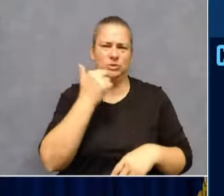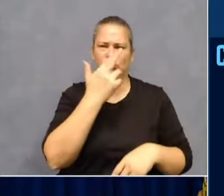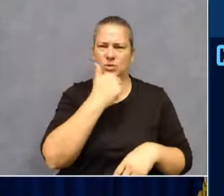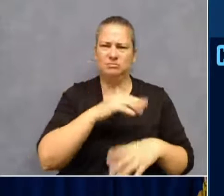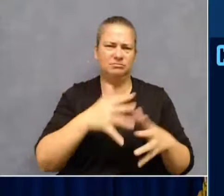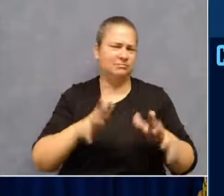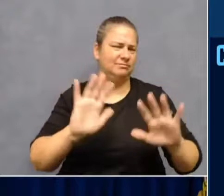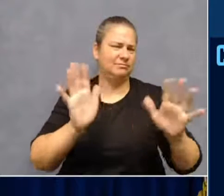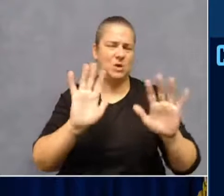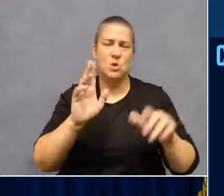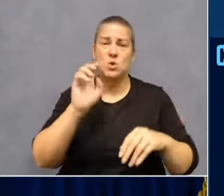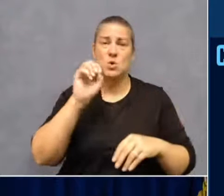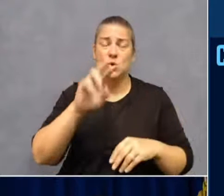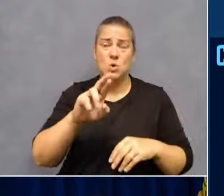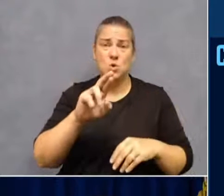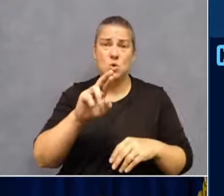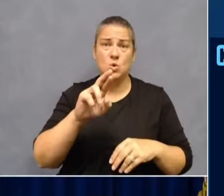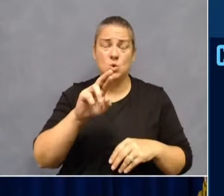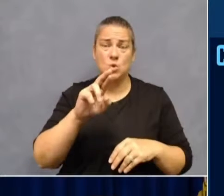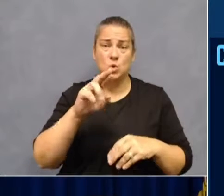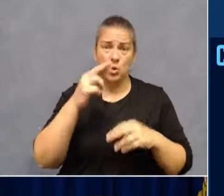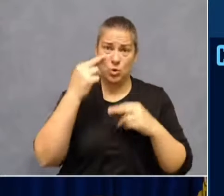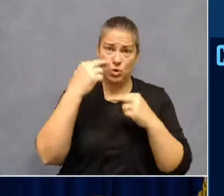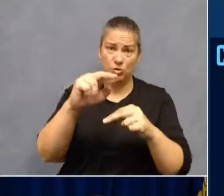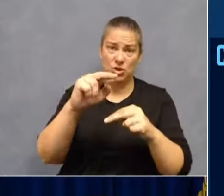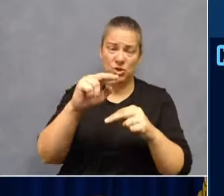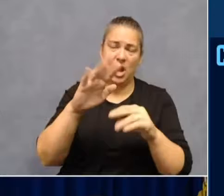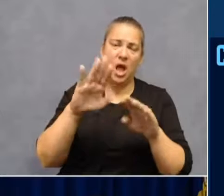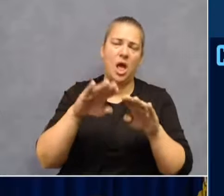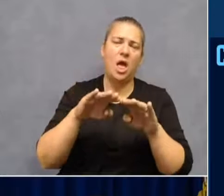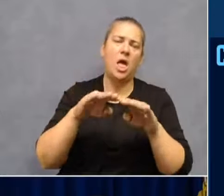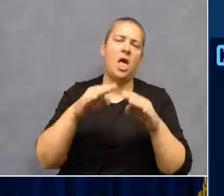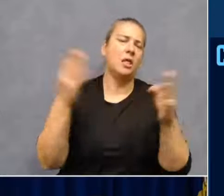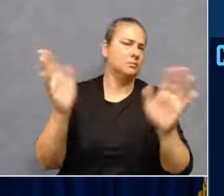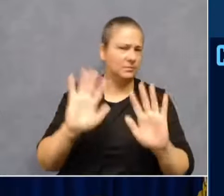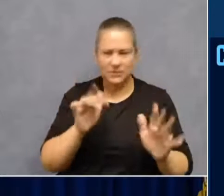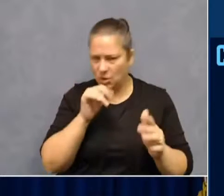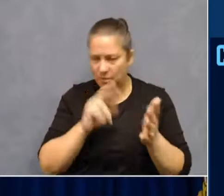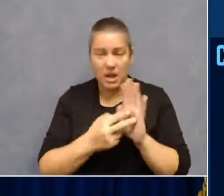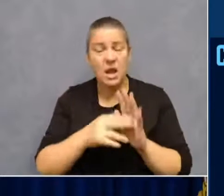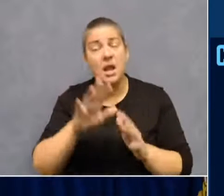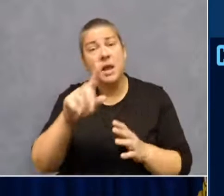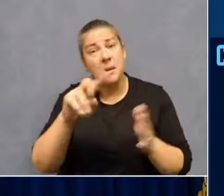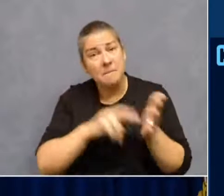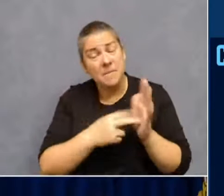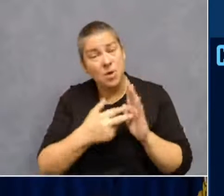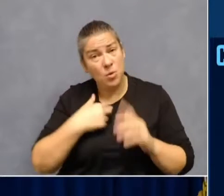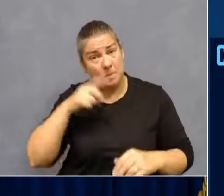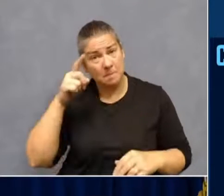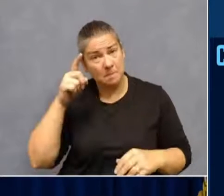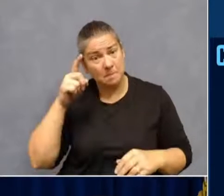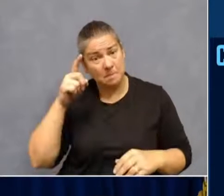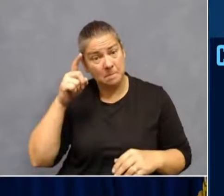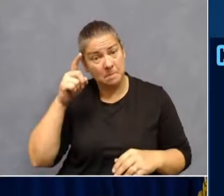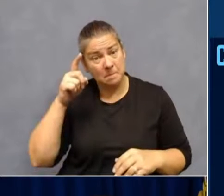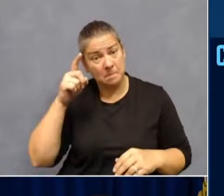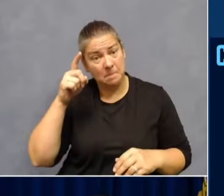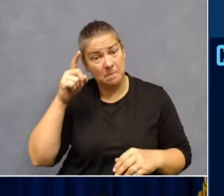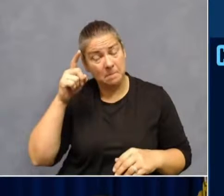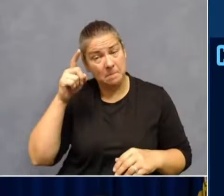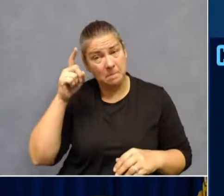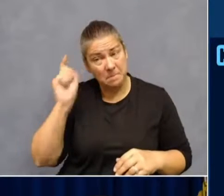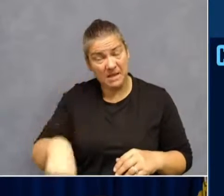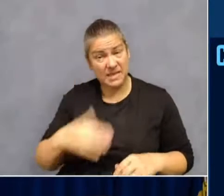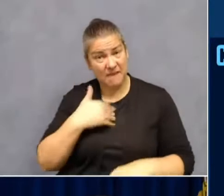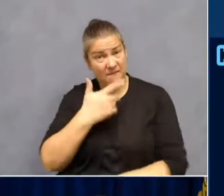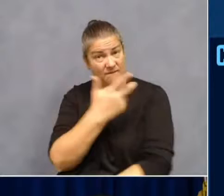lessen the restrictions. Now, it doesn't mean we have to get to a vaccine before we could